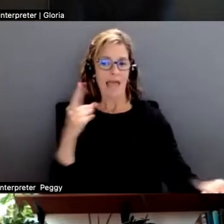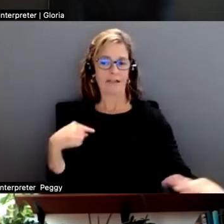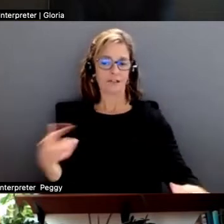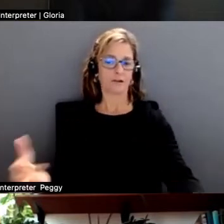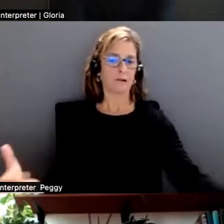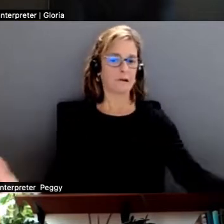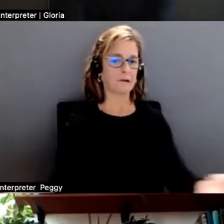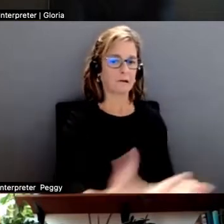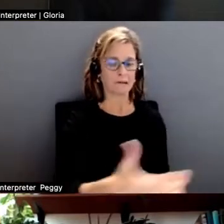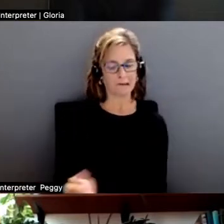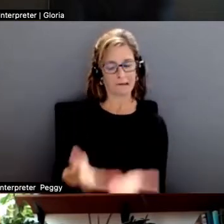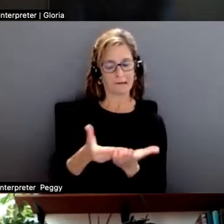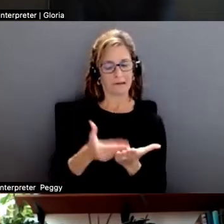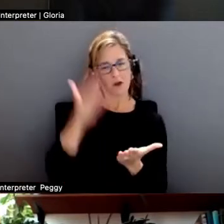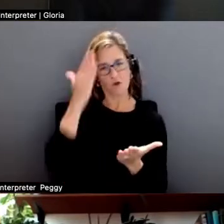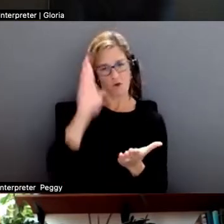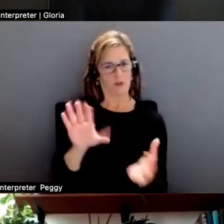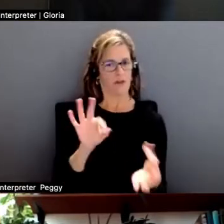been discussed in class.